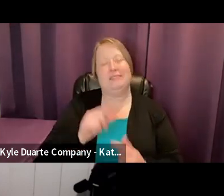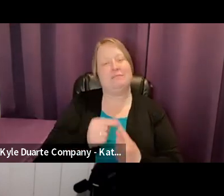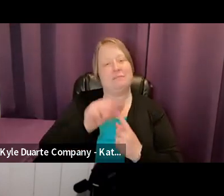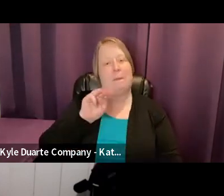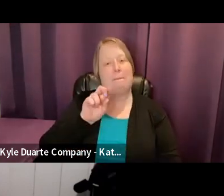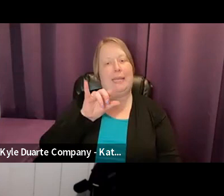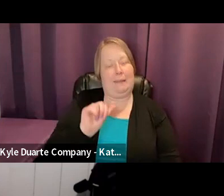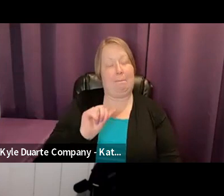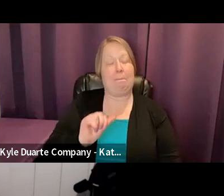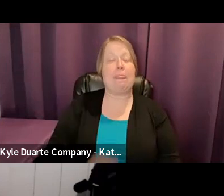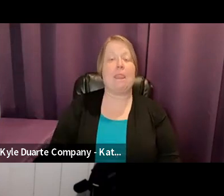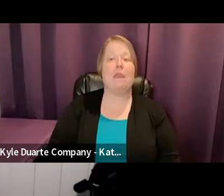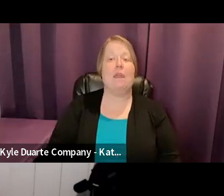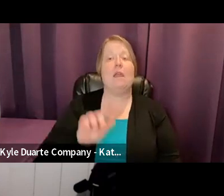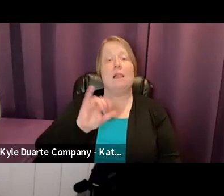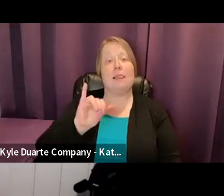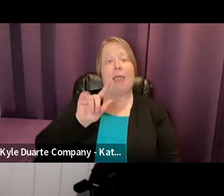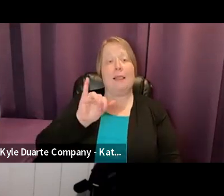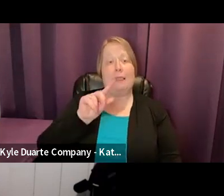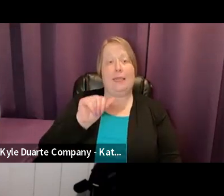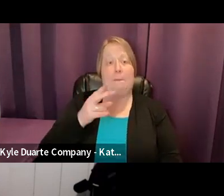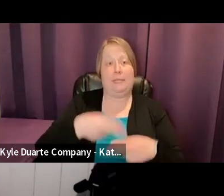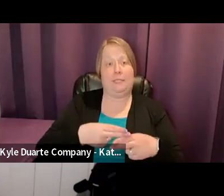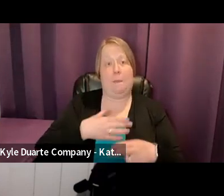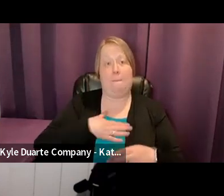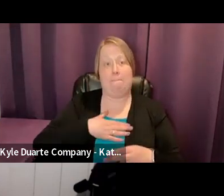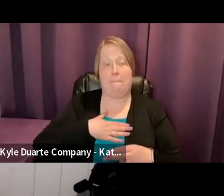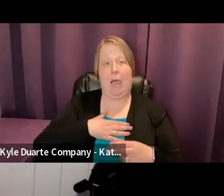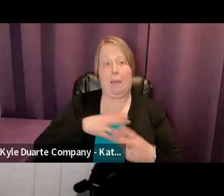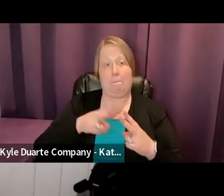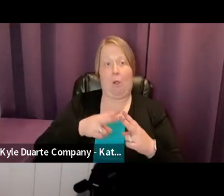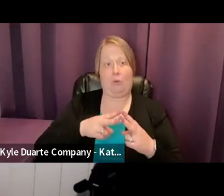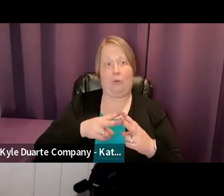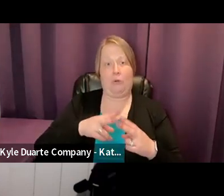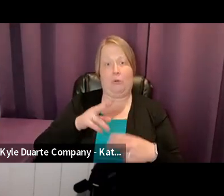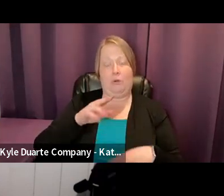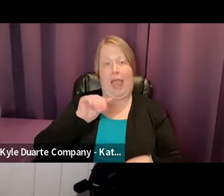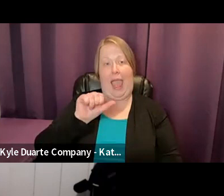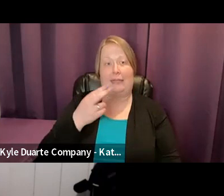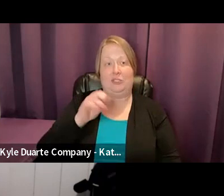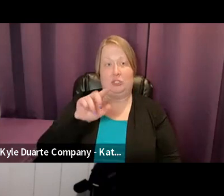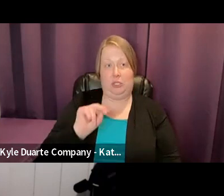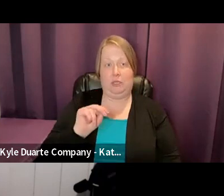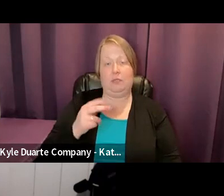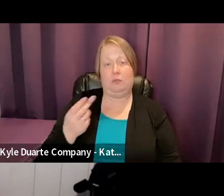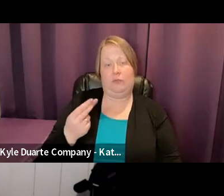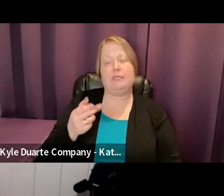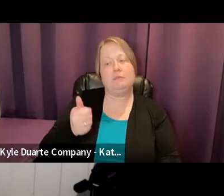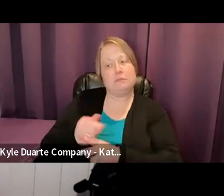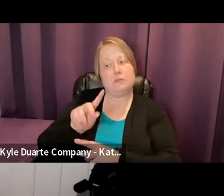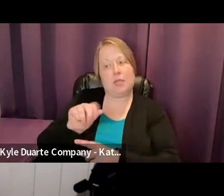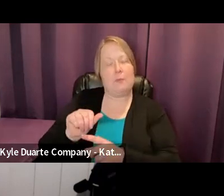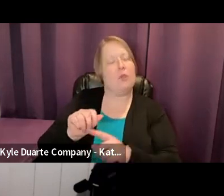As Lydia mentioned, my partner Ashton and I, who is also disabled, although people don't identify her